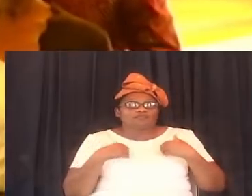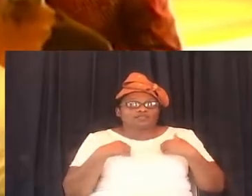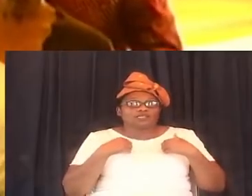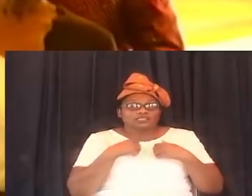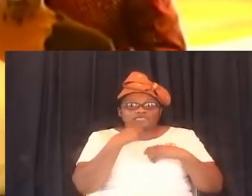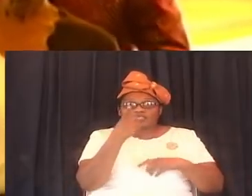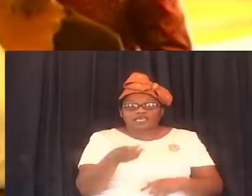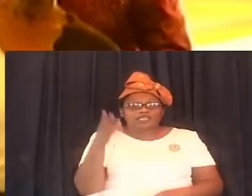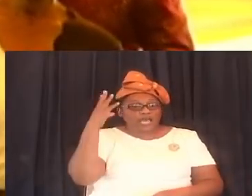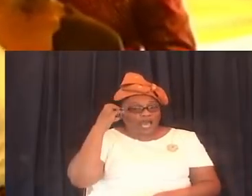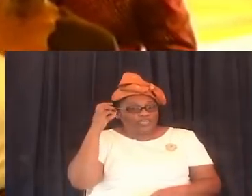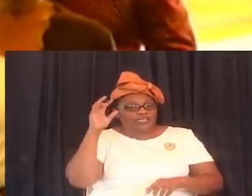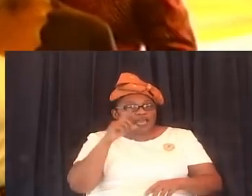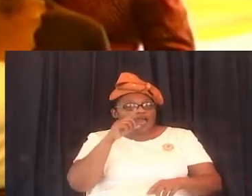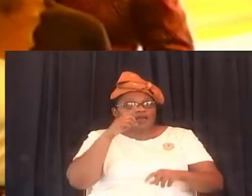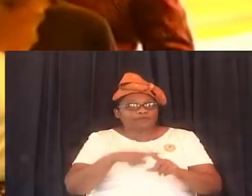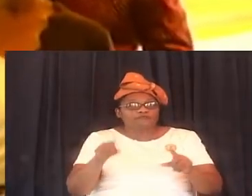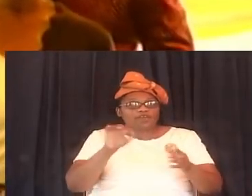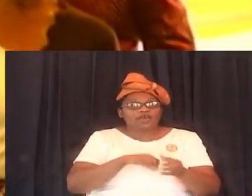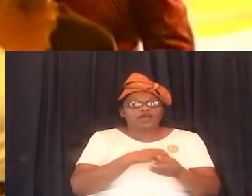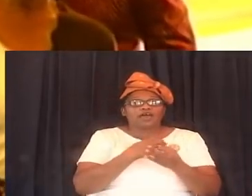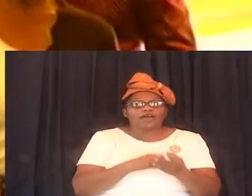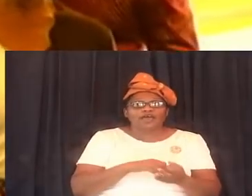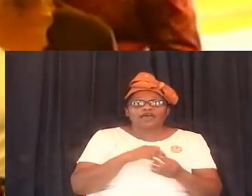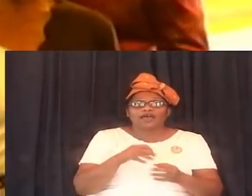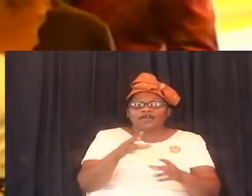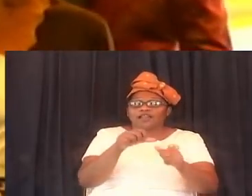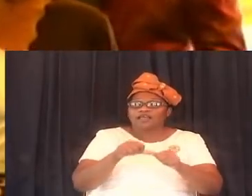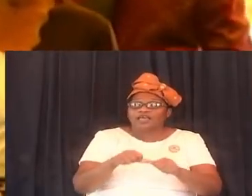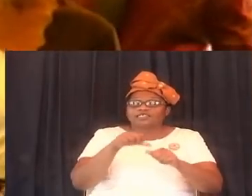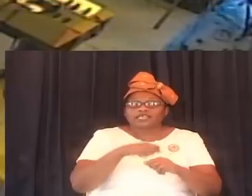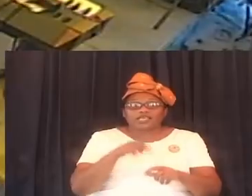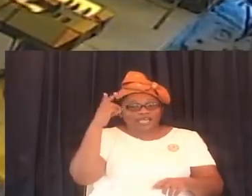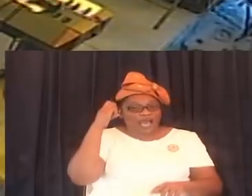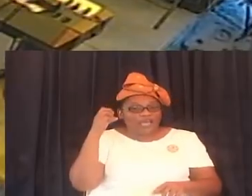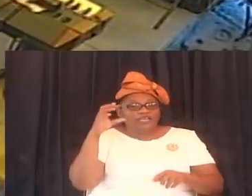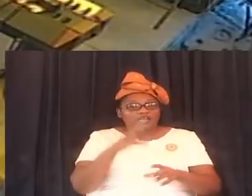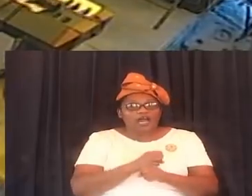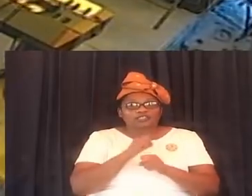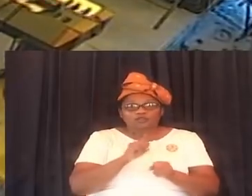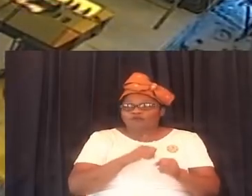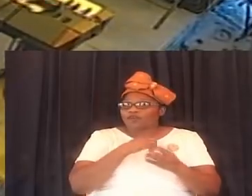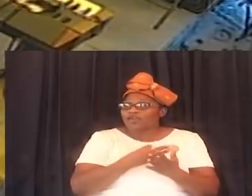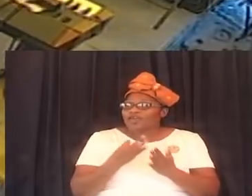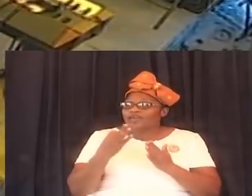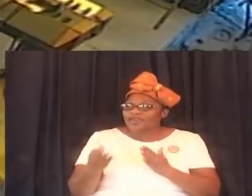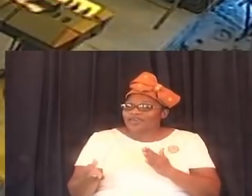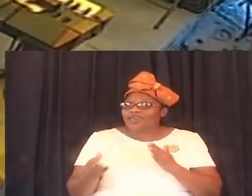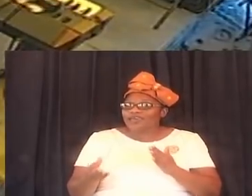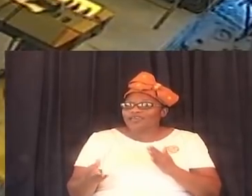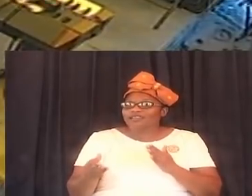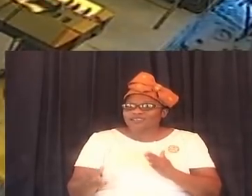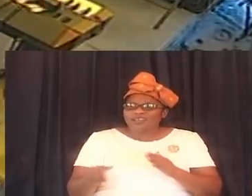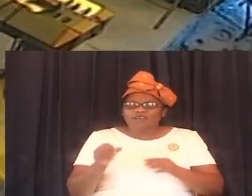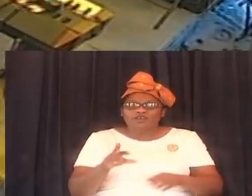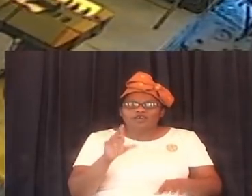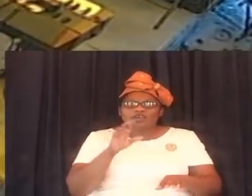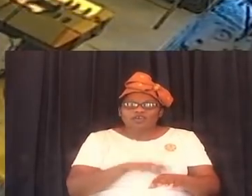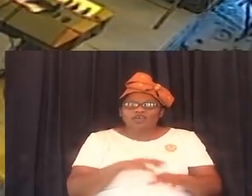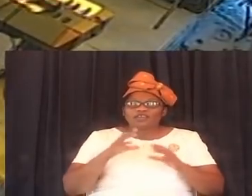you can't pay. Satan, you can't prevail. Satan, you can't